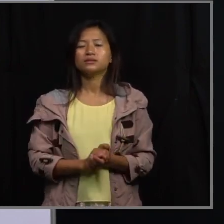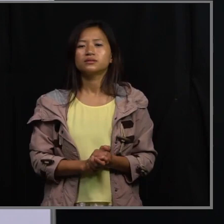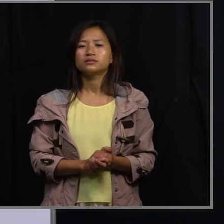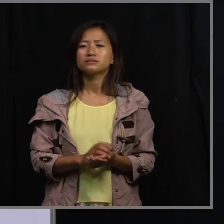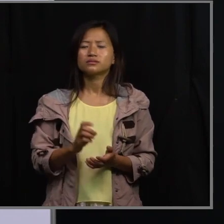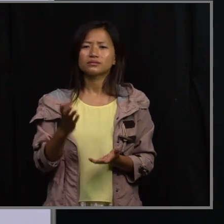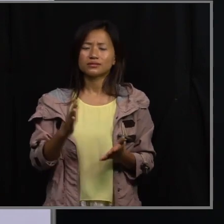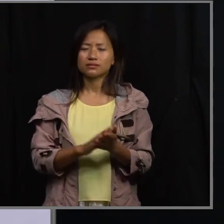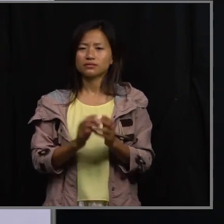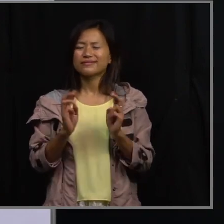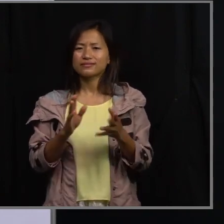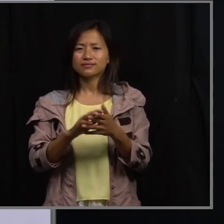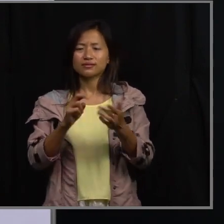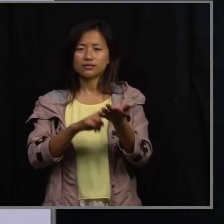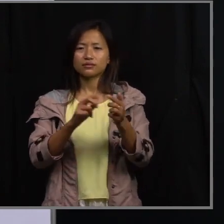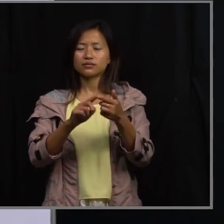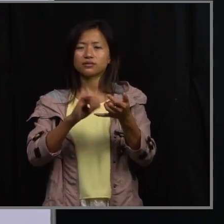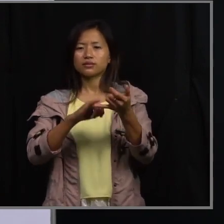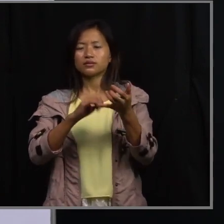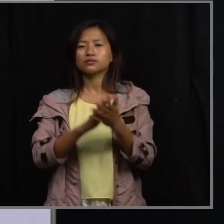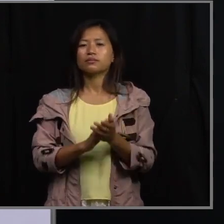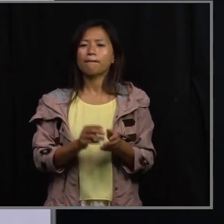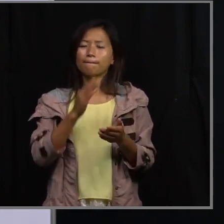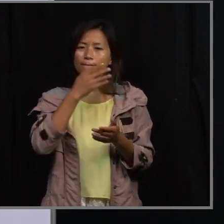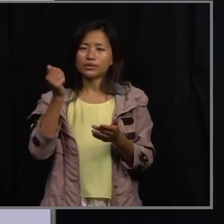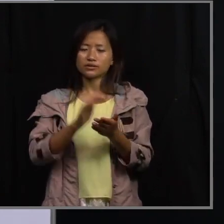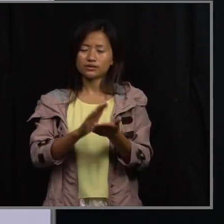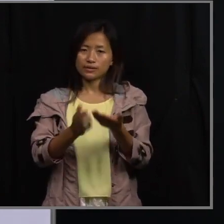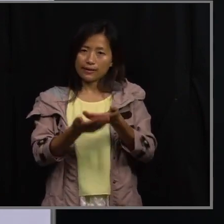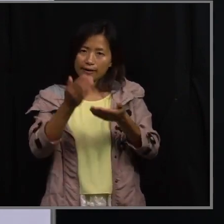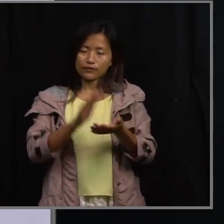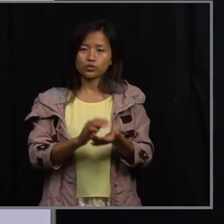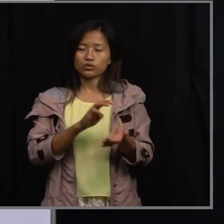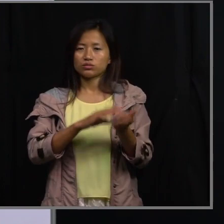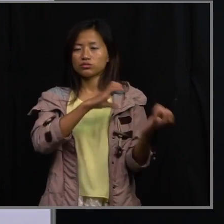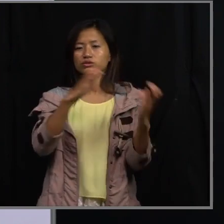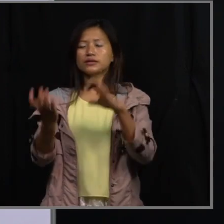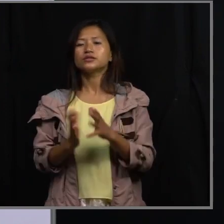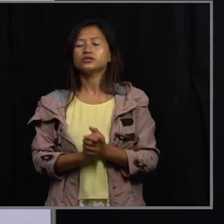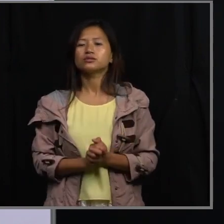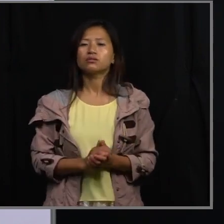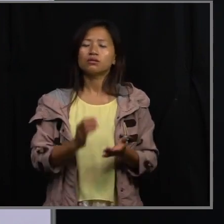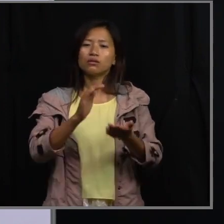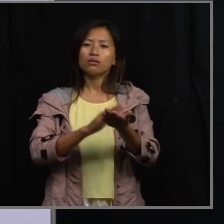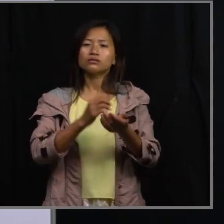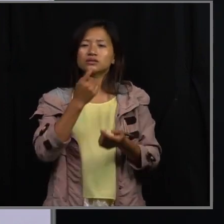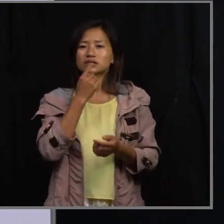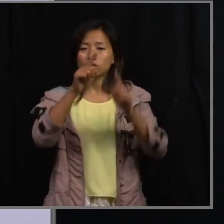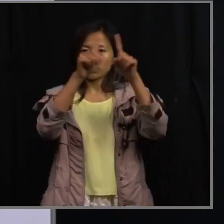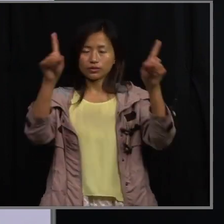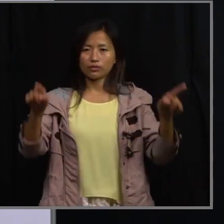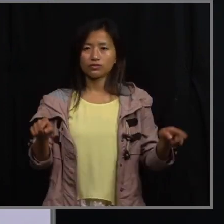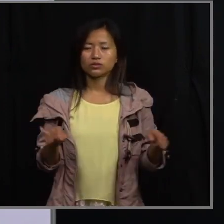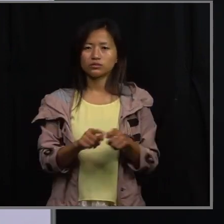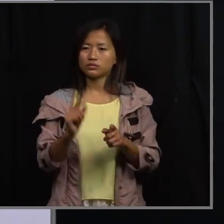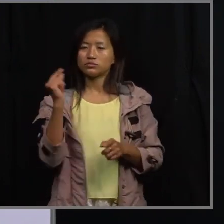necessary every time when we apply force, the position must have to change. Means position of the object must have to change. So here also on the board, on the whiteboard,